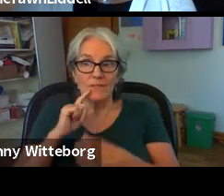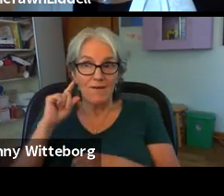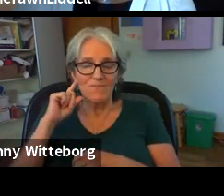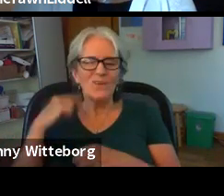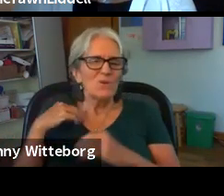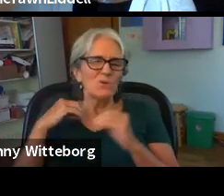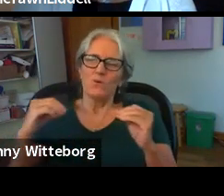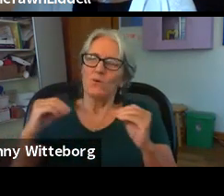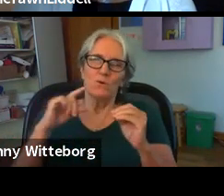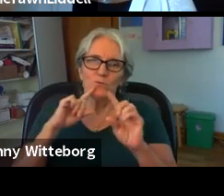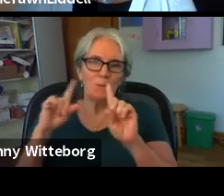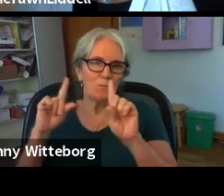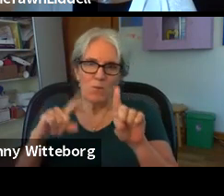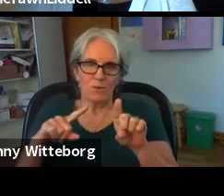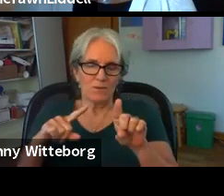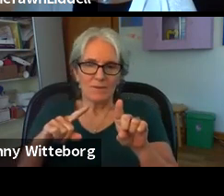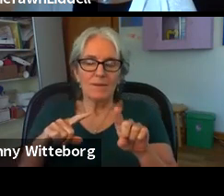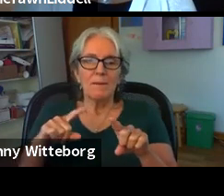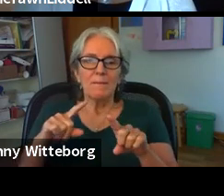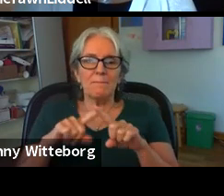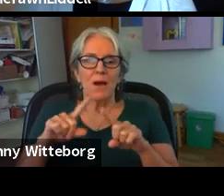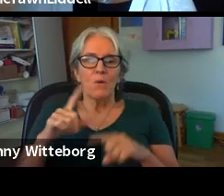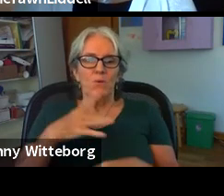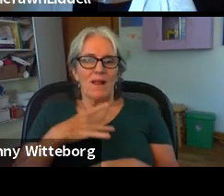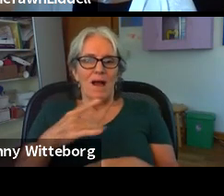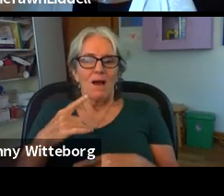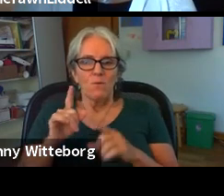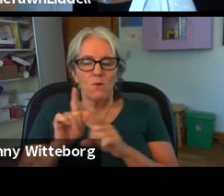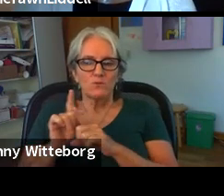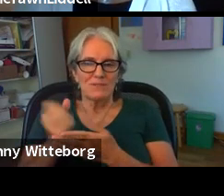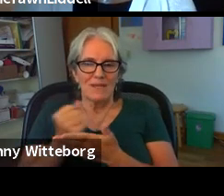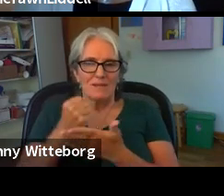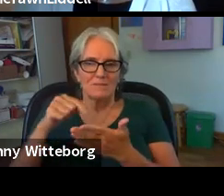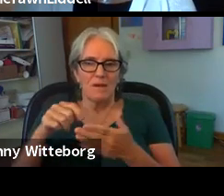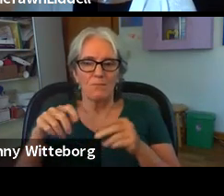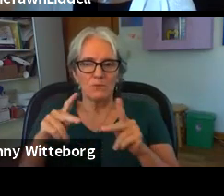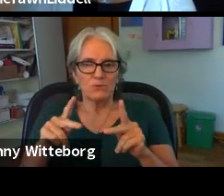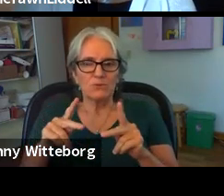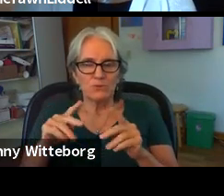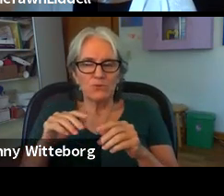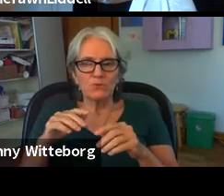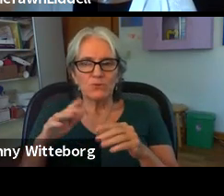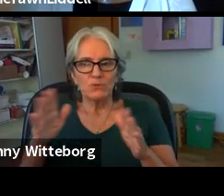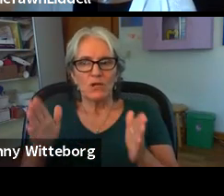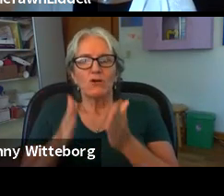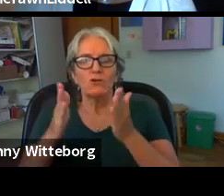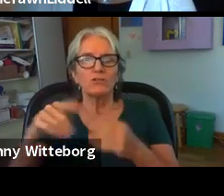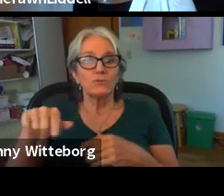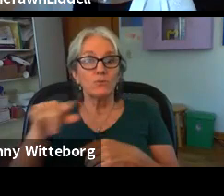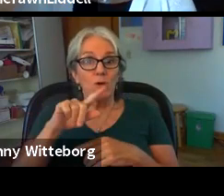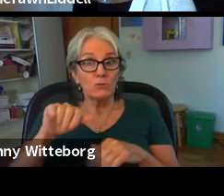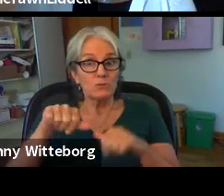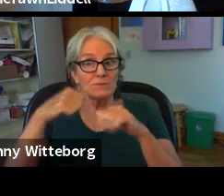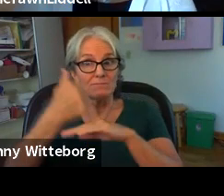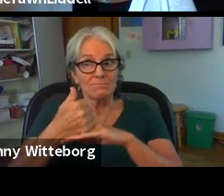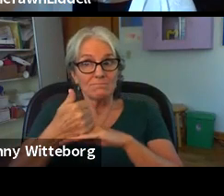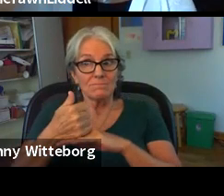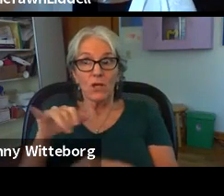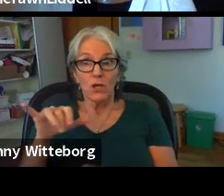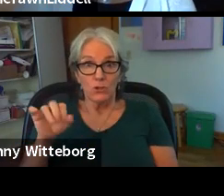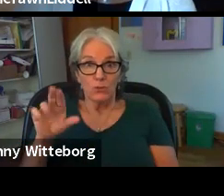Hello. From the Virginia Association of the Deaf, I don't have anything to report, but I'd also like to take this